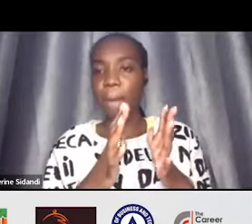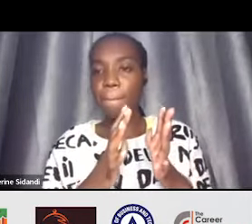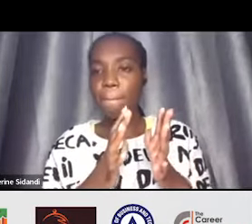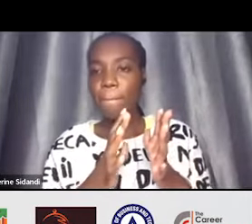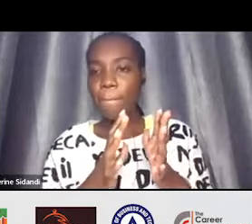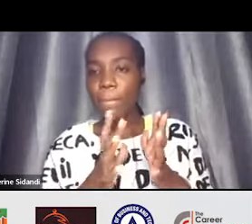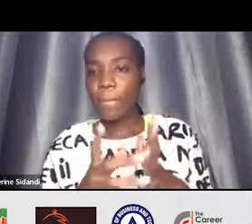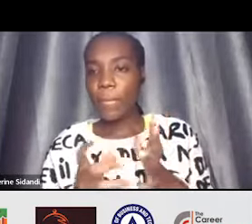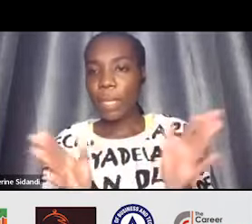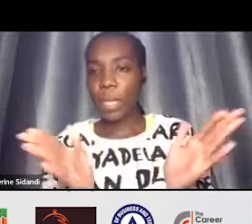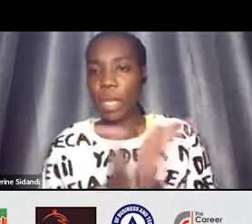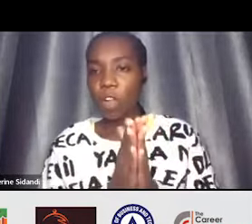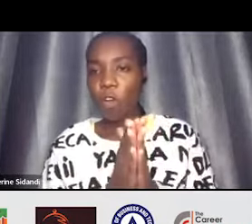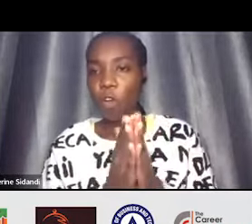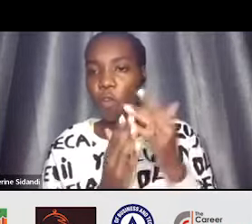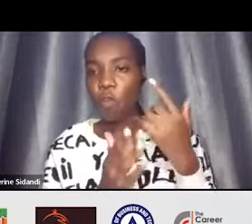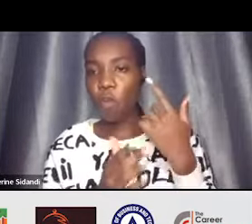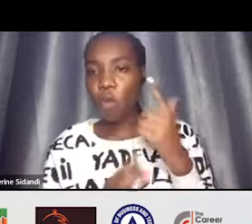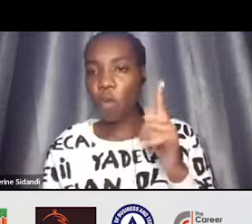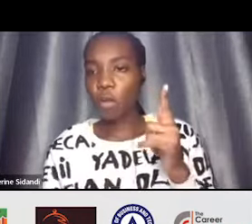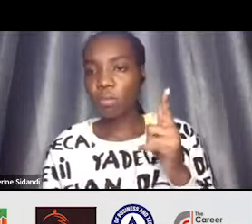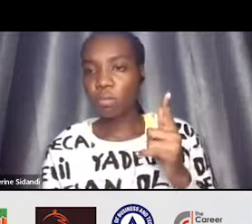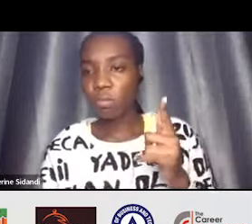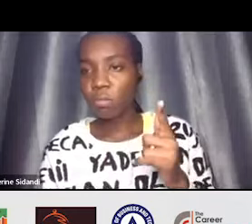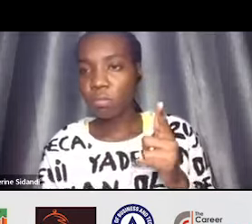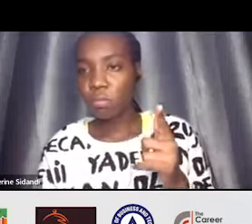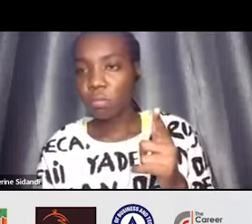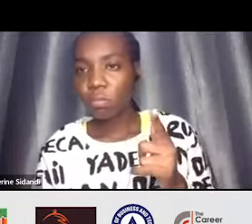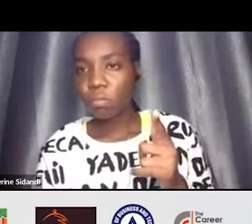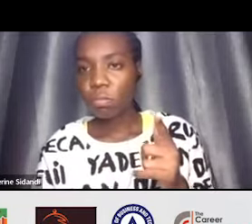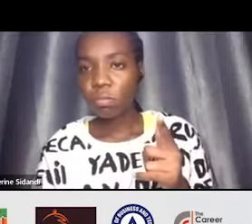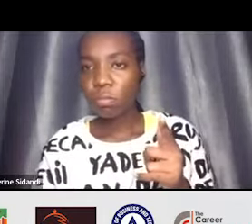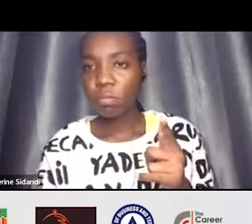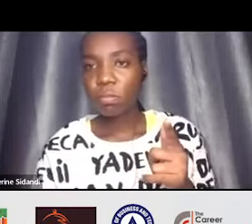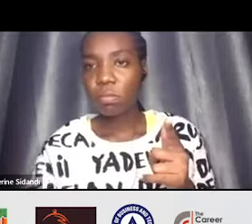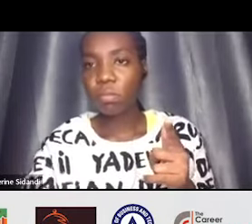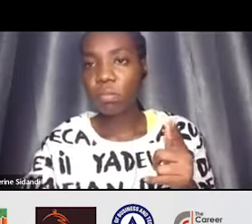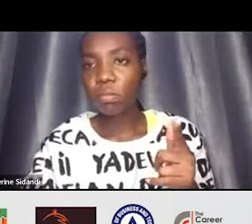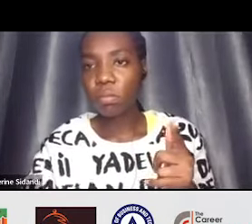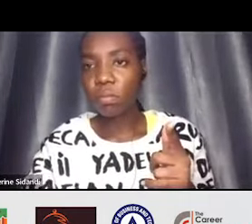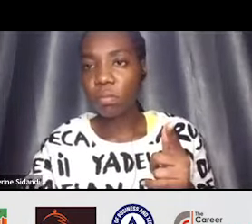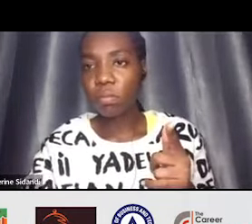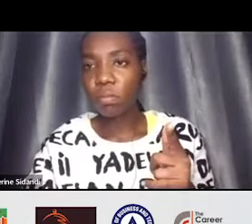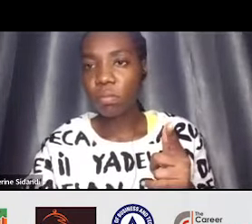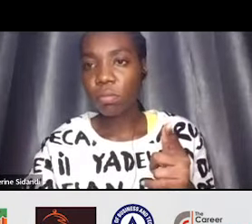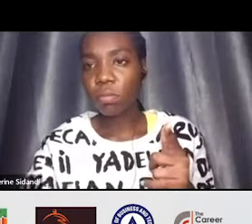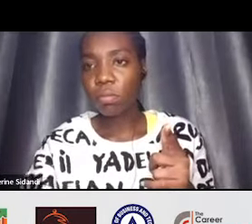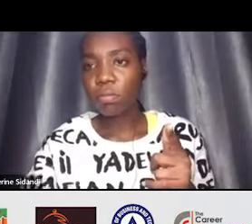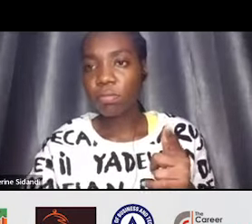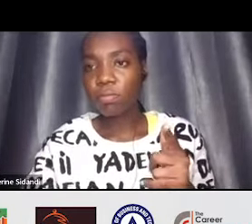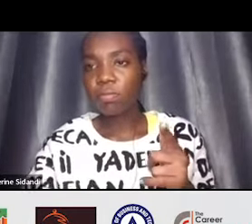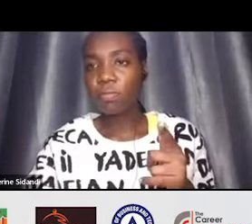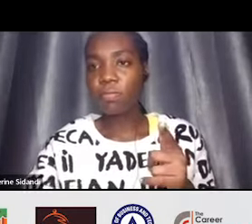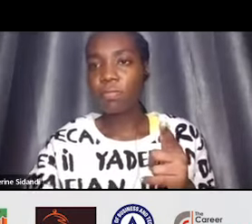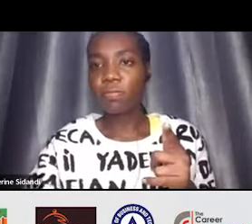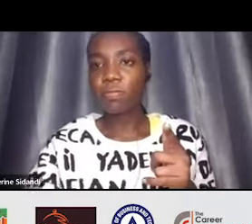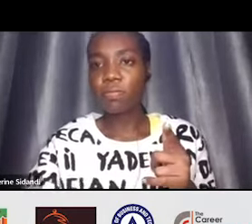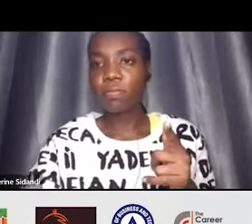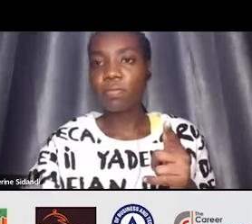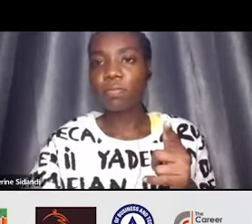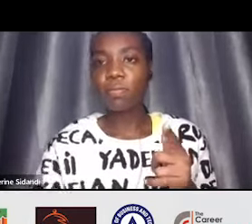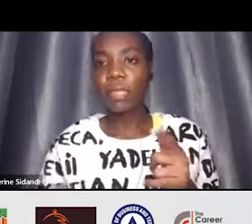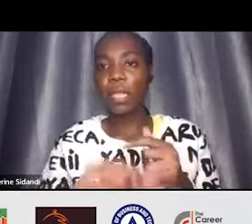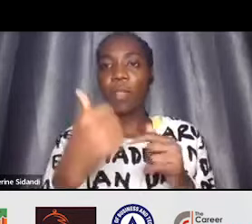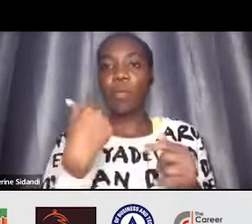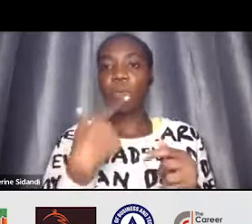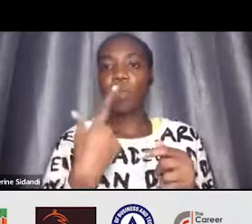for, that's okay, James, it's all right. And for, who is it? Hassan, who I told about this meeting later.